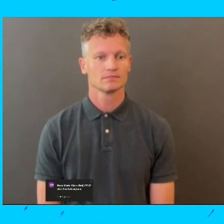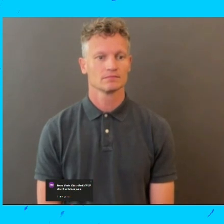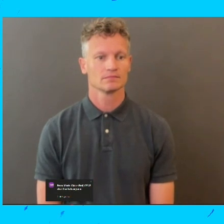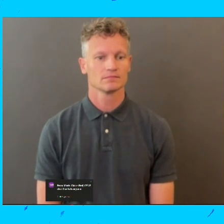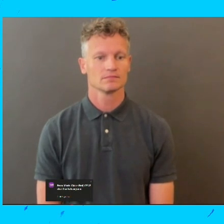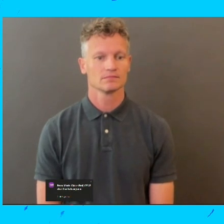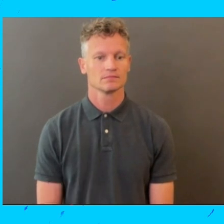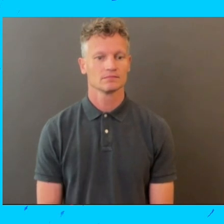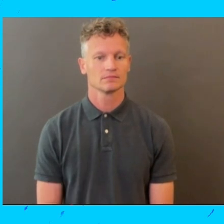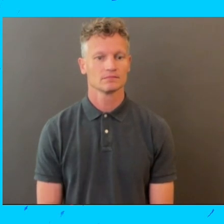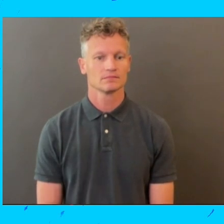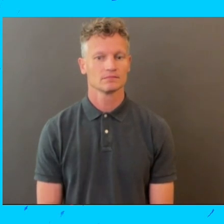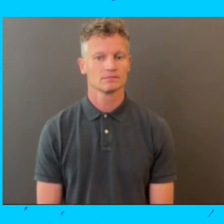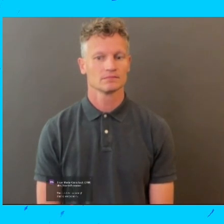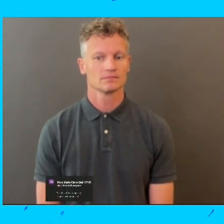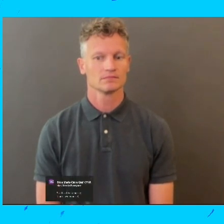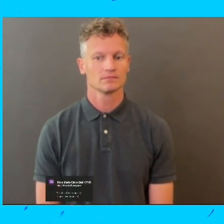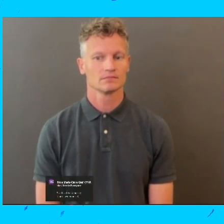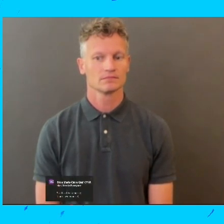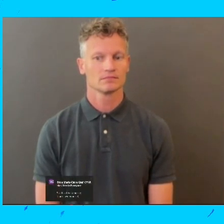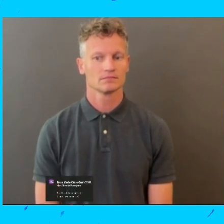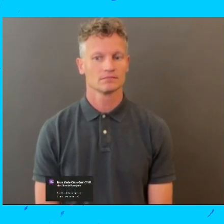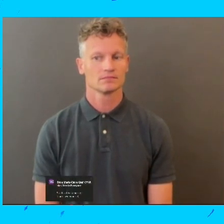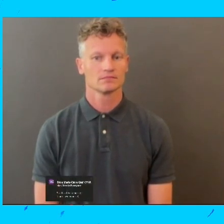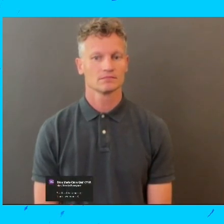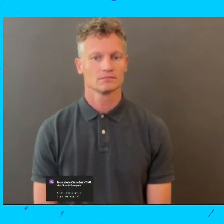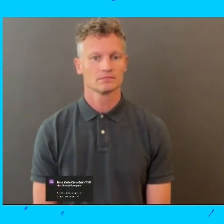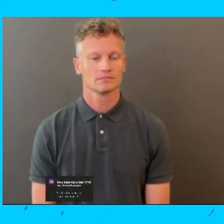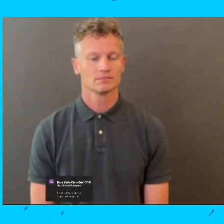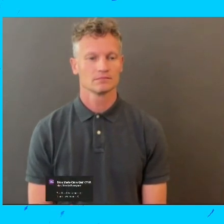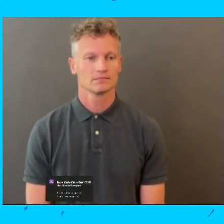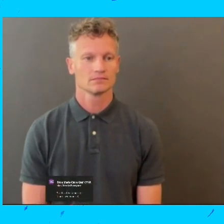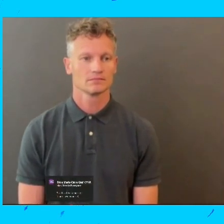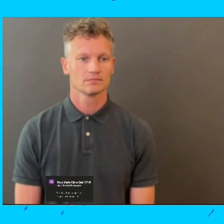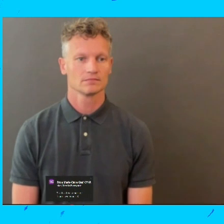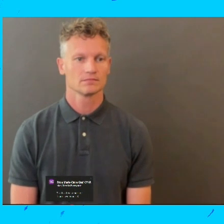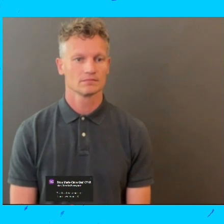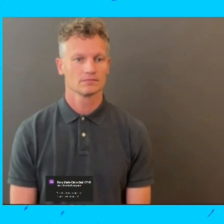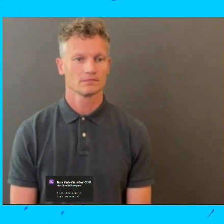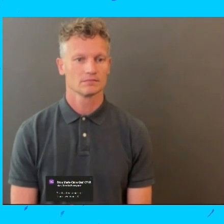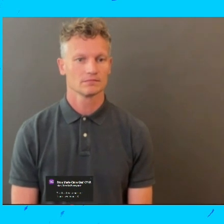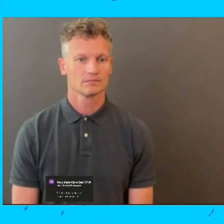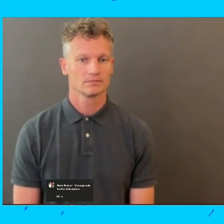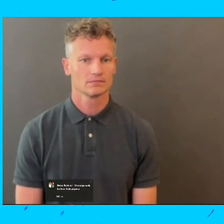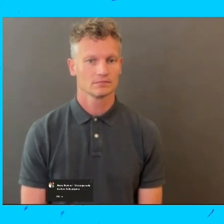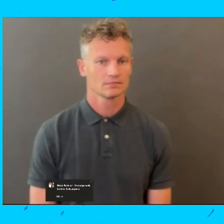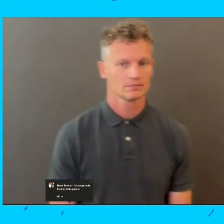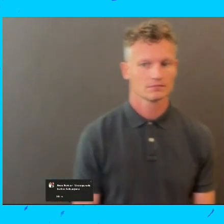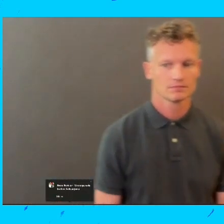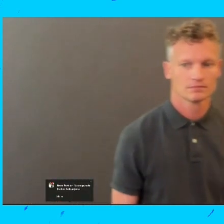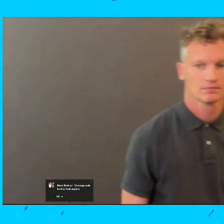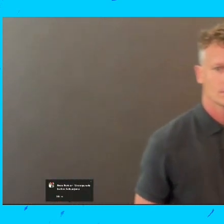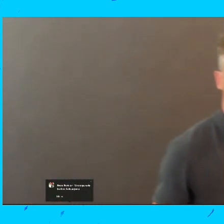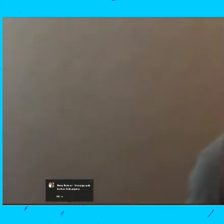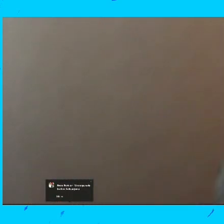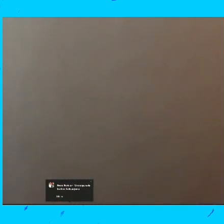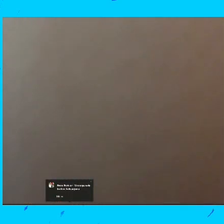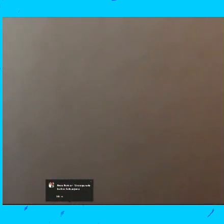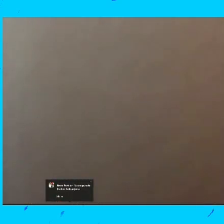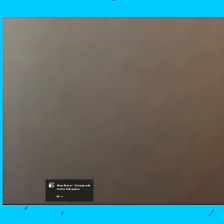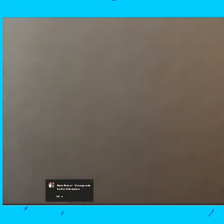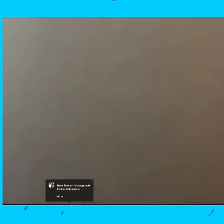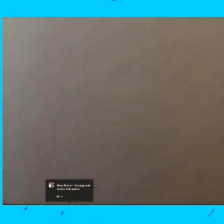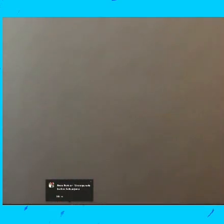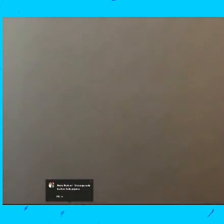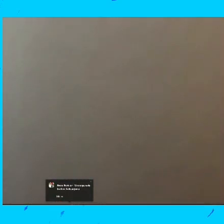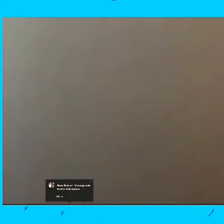Commission and marks an incredibly historic moment for Africa's adolescents and young people, with over 60% of the continent comprising of young